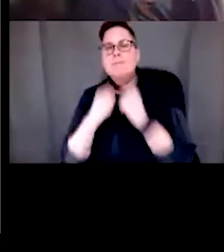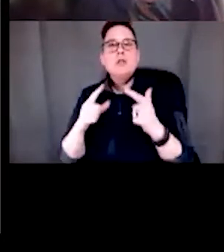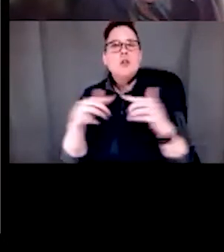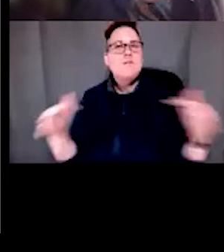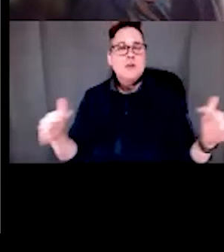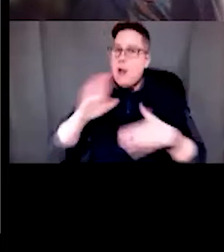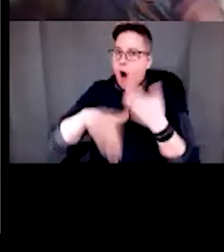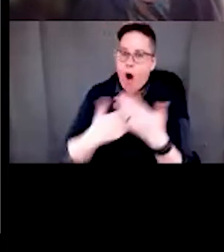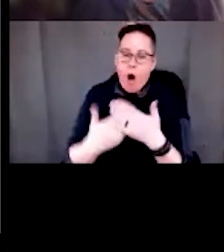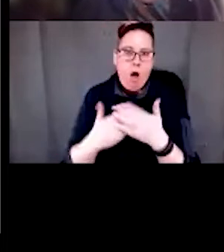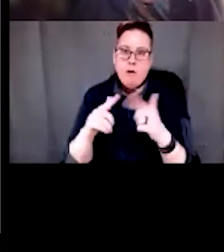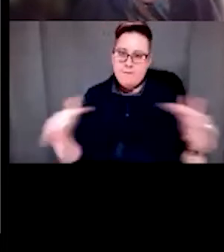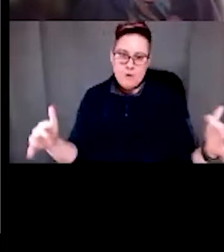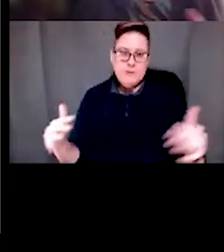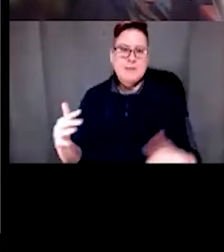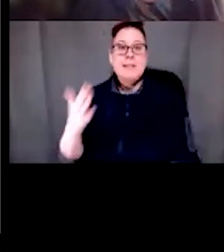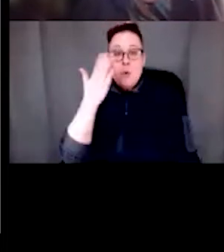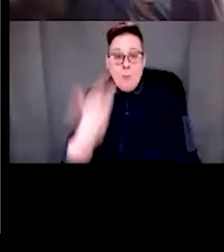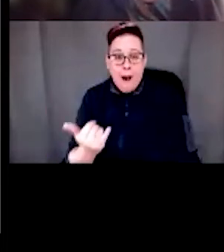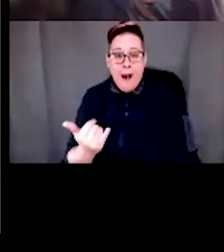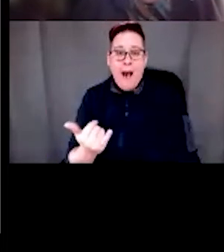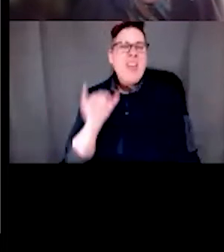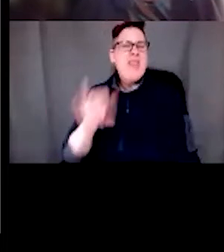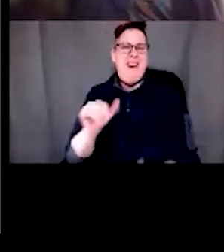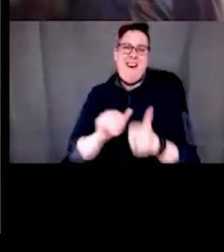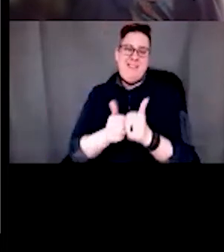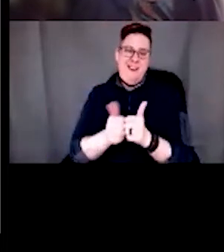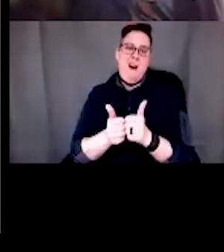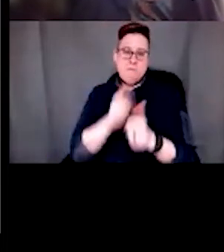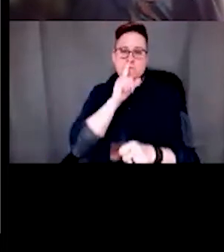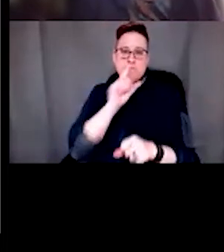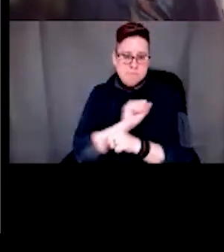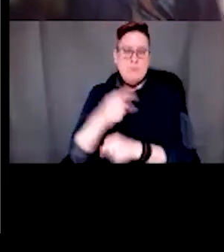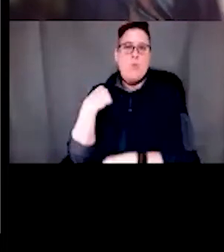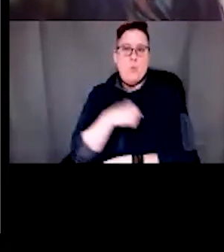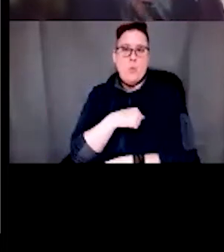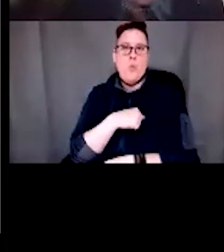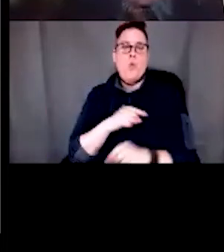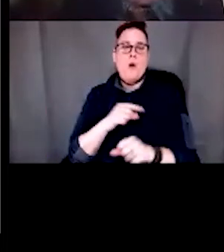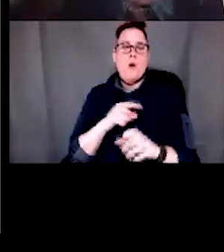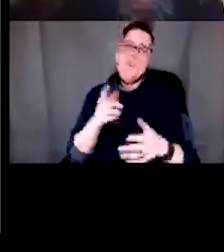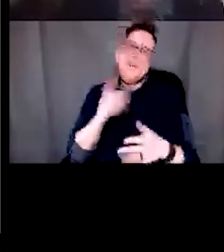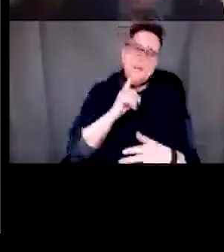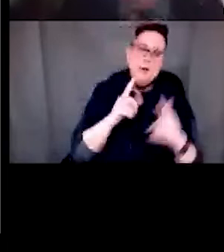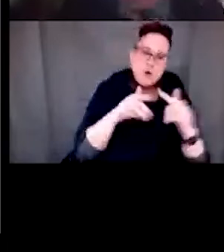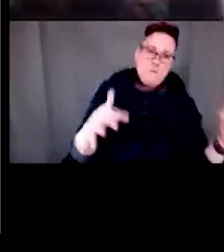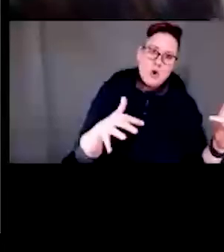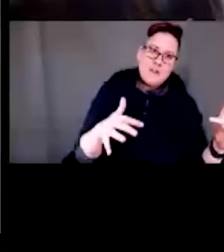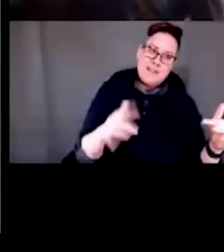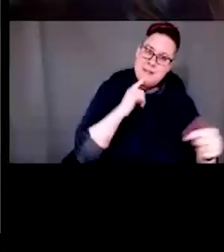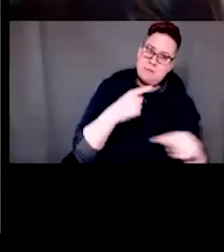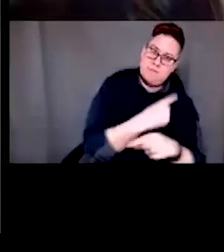every form because that's the only way we get to, not just because it's right, although it